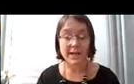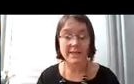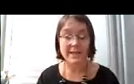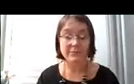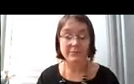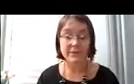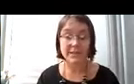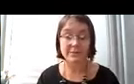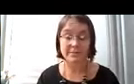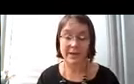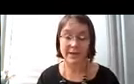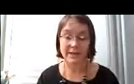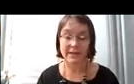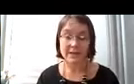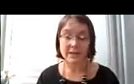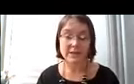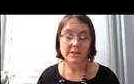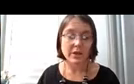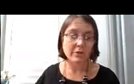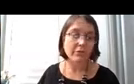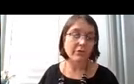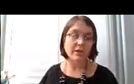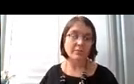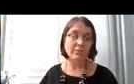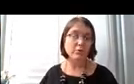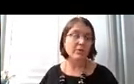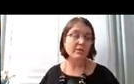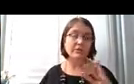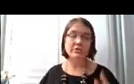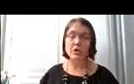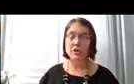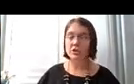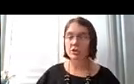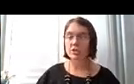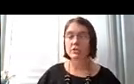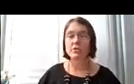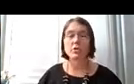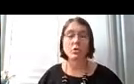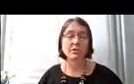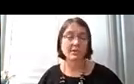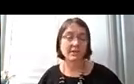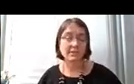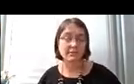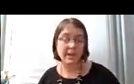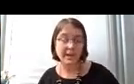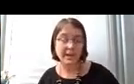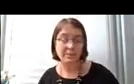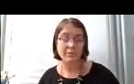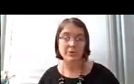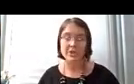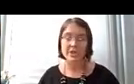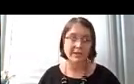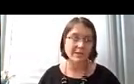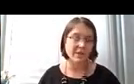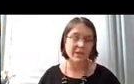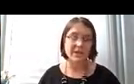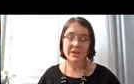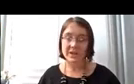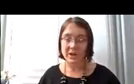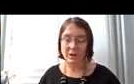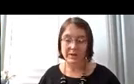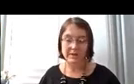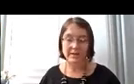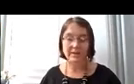titles and then feeding back. So for example, with construction, you've got quantity surveyor, project